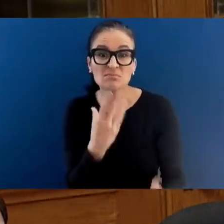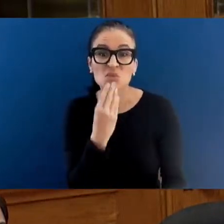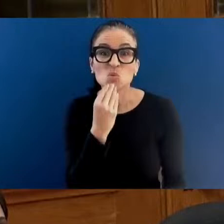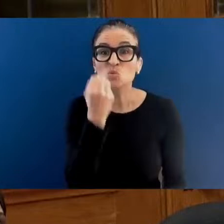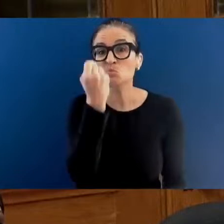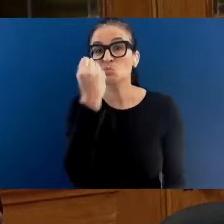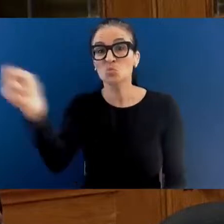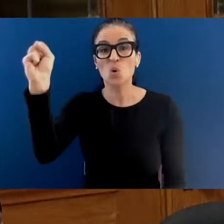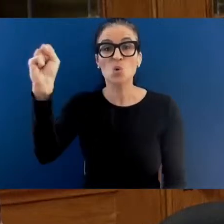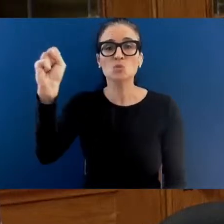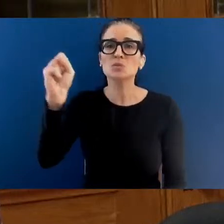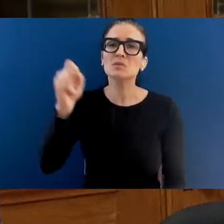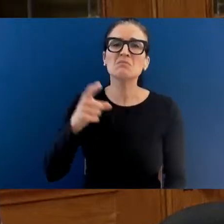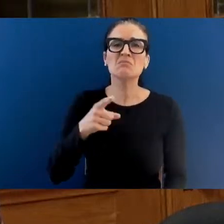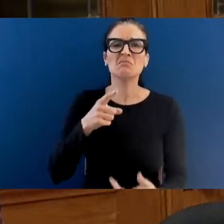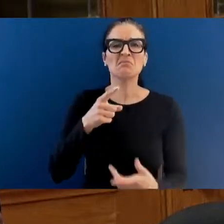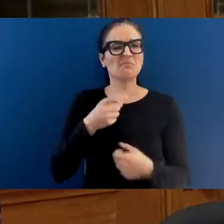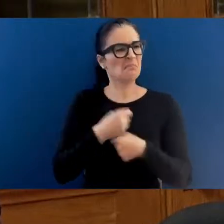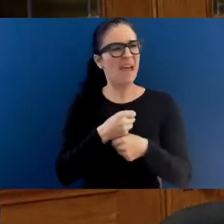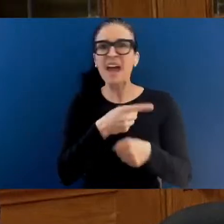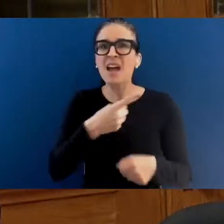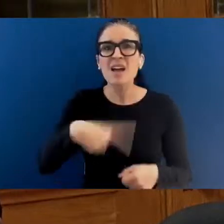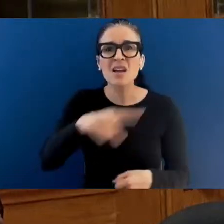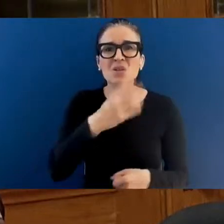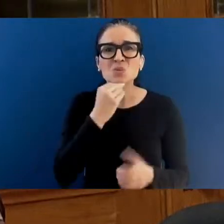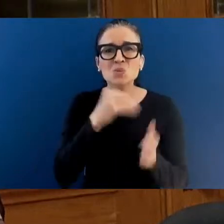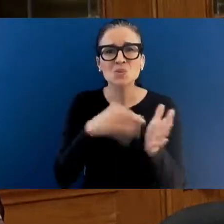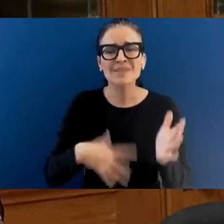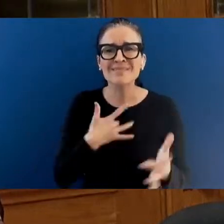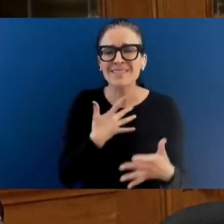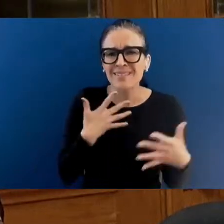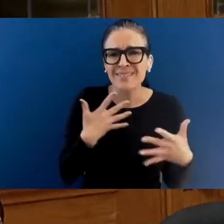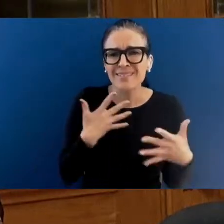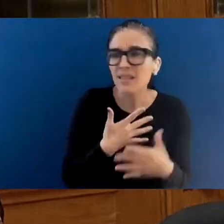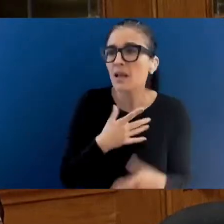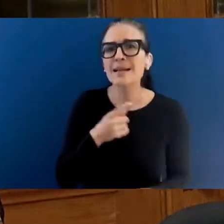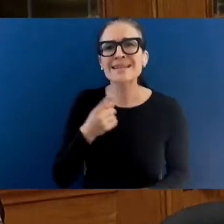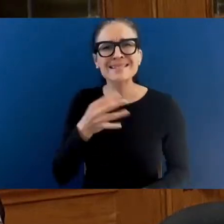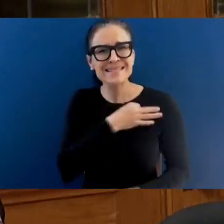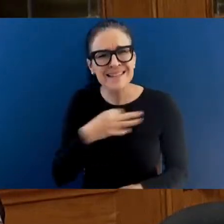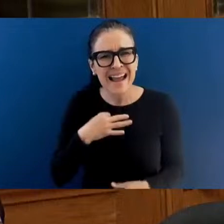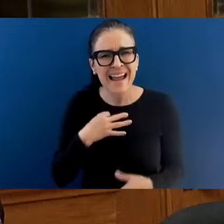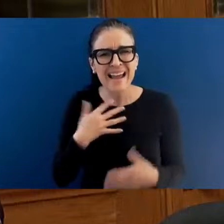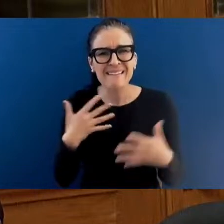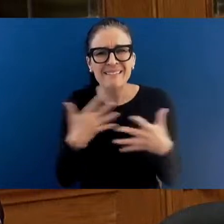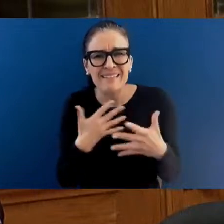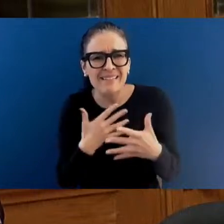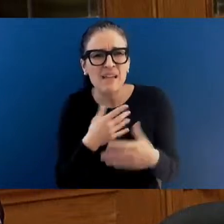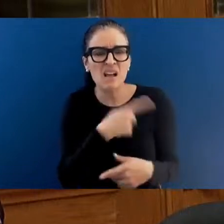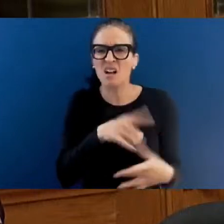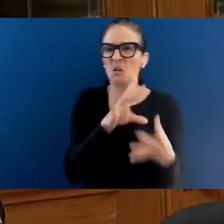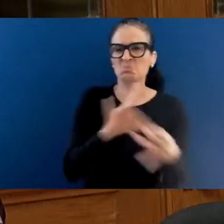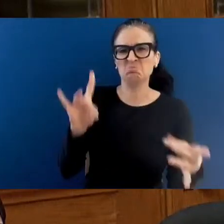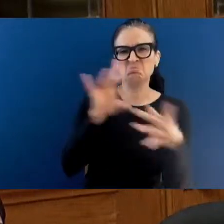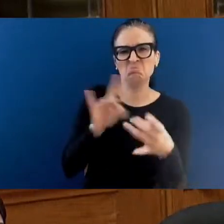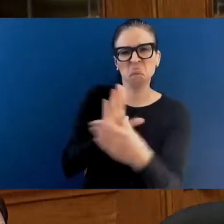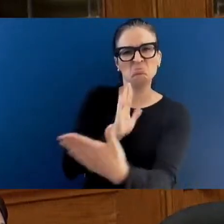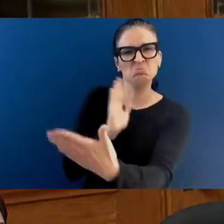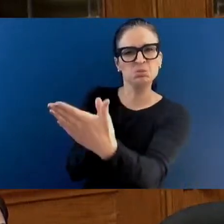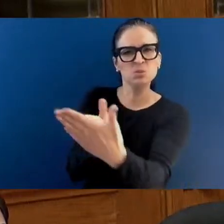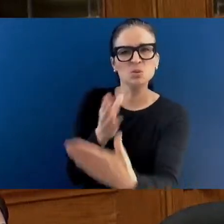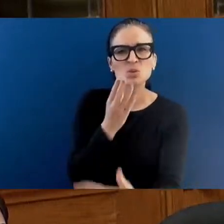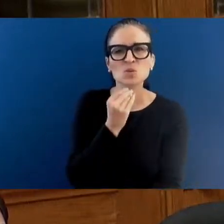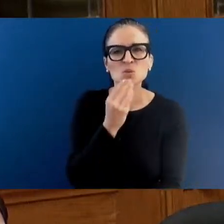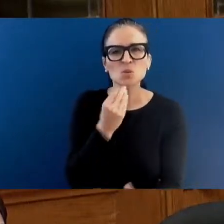staff, chanting genocidal slogans, and spreading hate speech? Or will he continue to